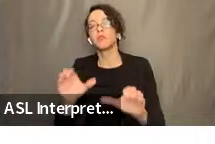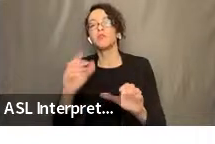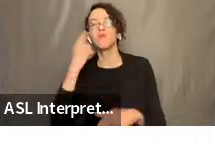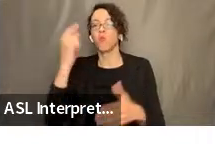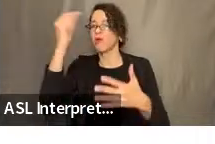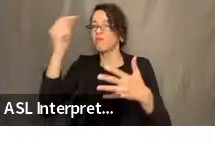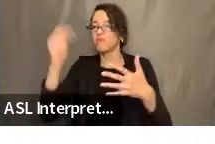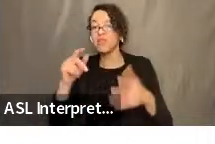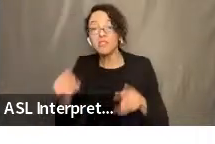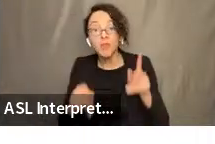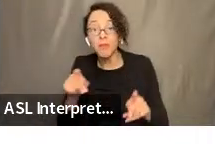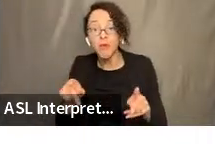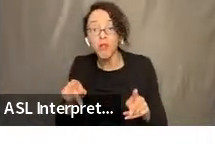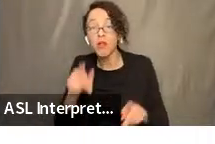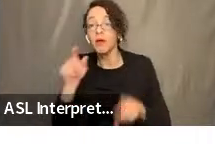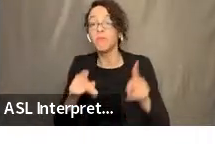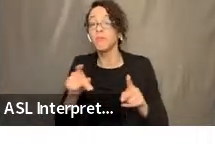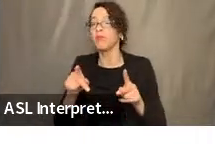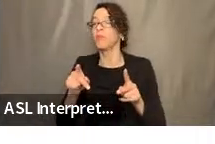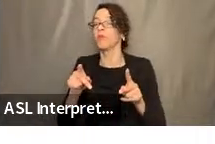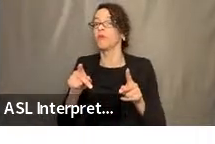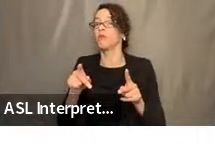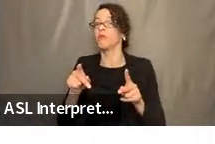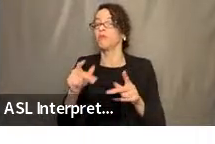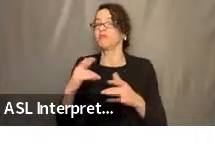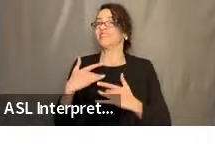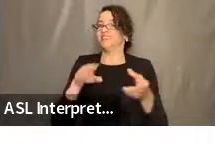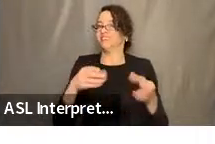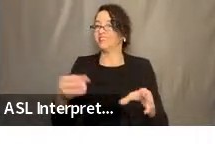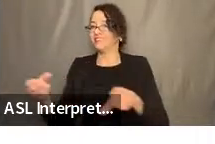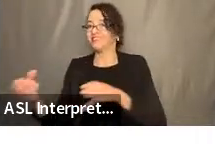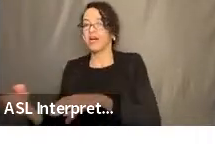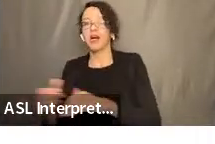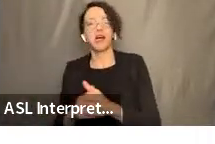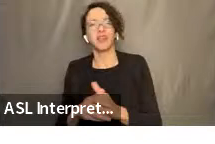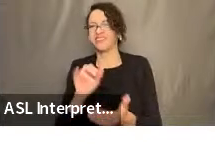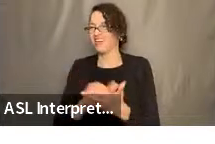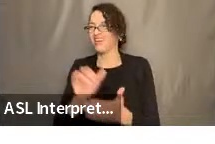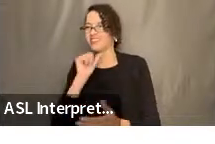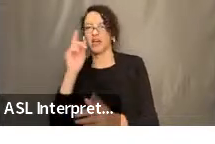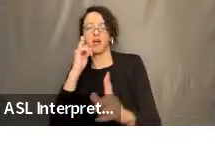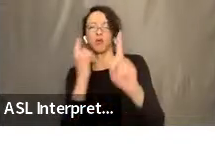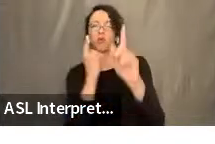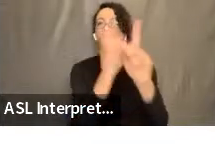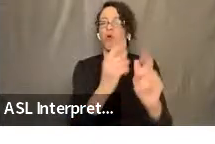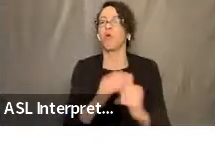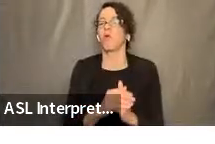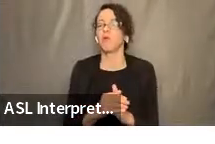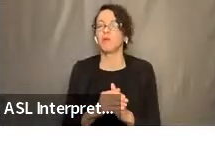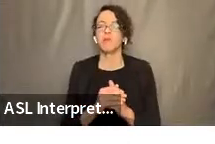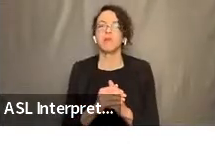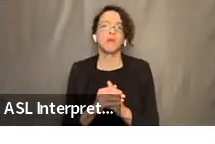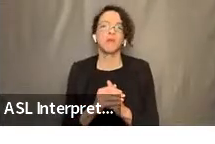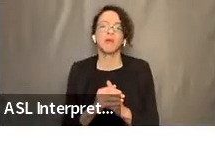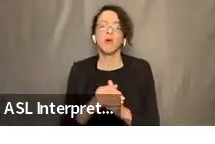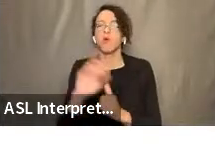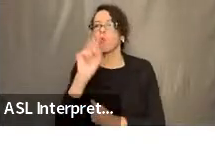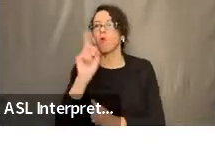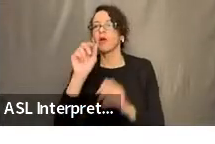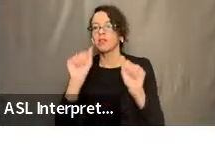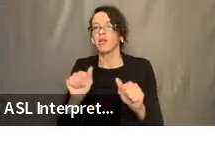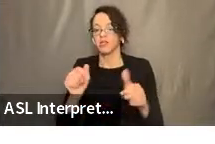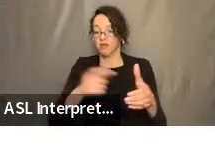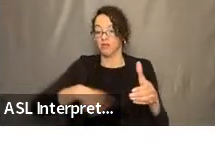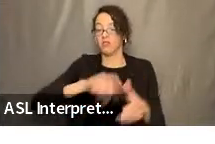That is not a goal. What is another place that they can go if they can't go to where they need to go? Is